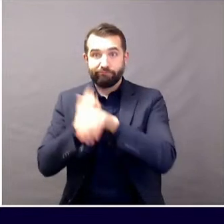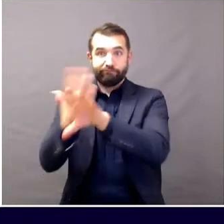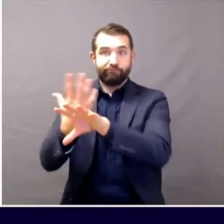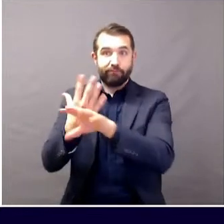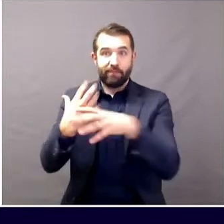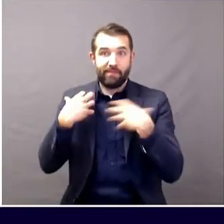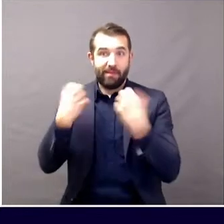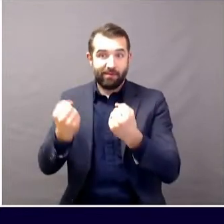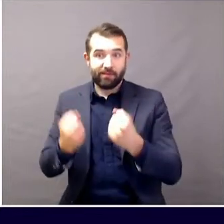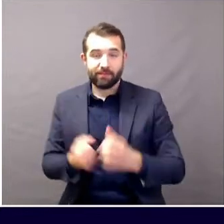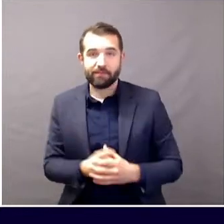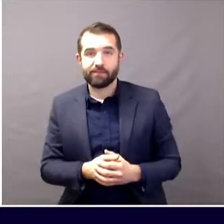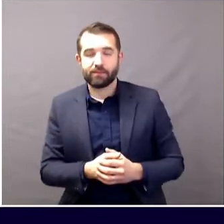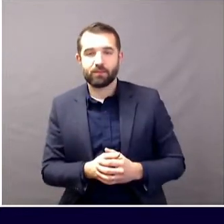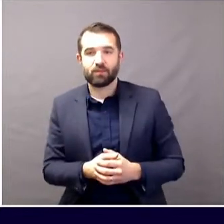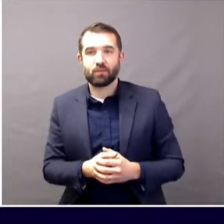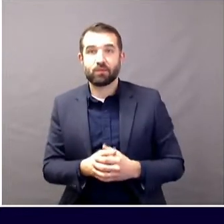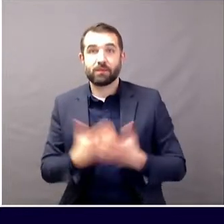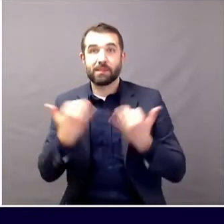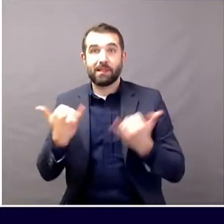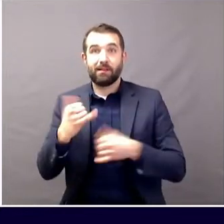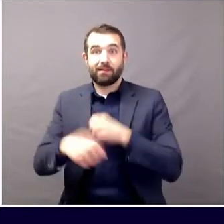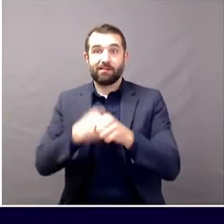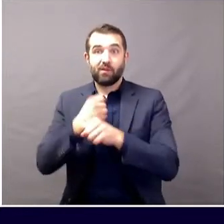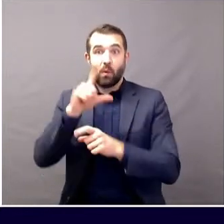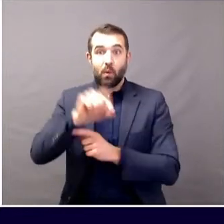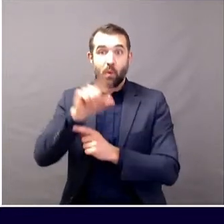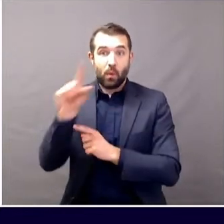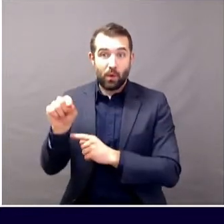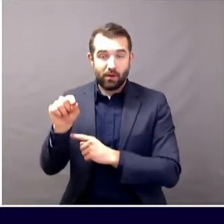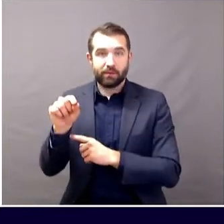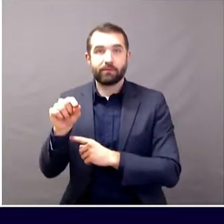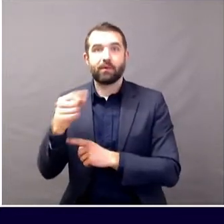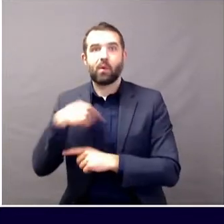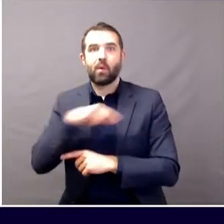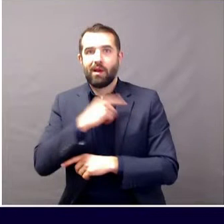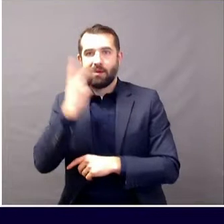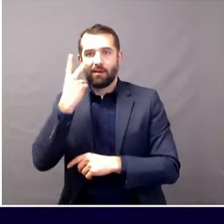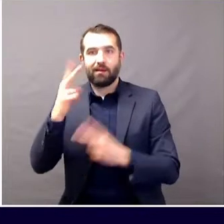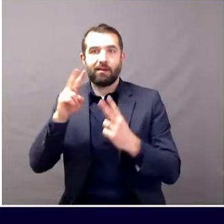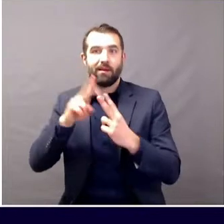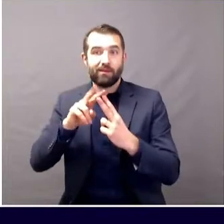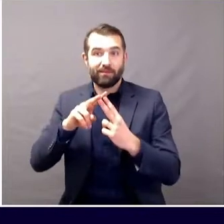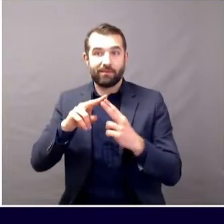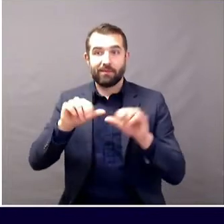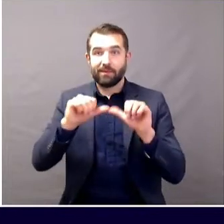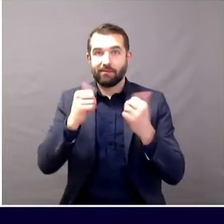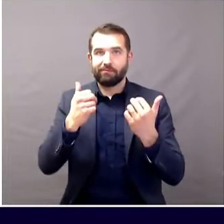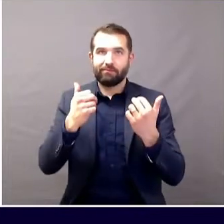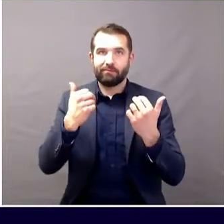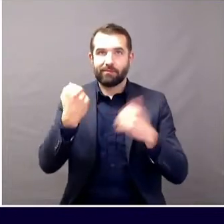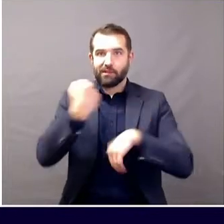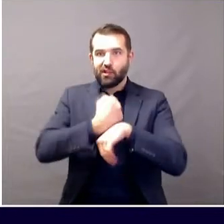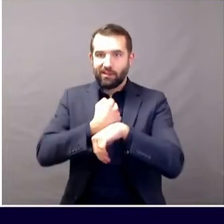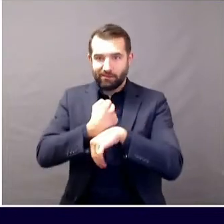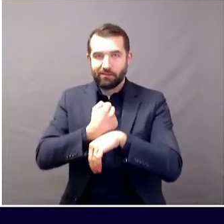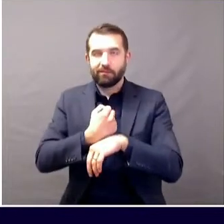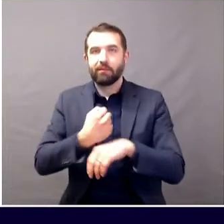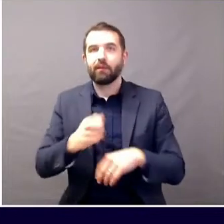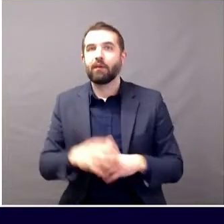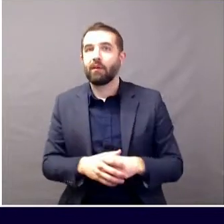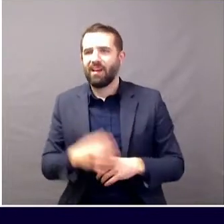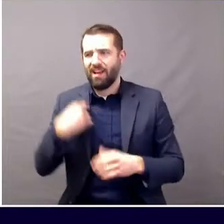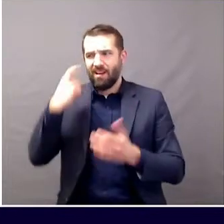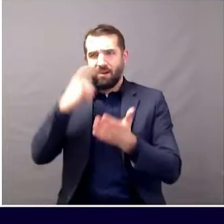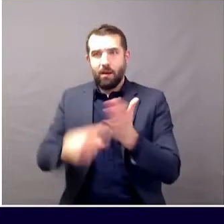though sadly we've seen a couple of agencies close their doors, we've seen far more actually open. So there were a